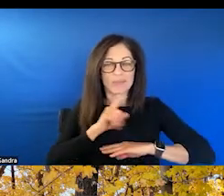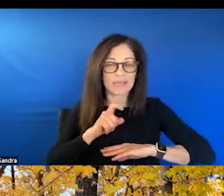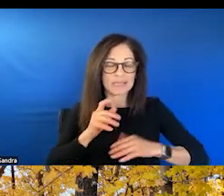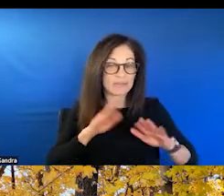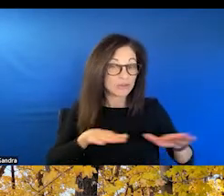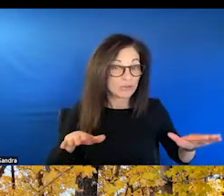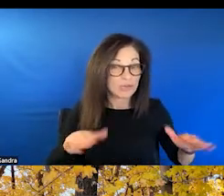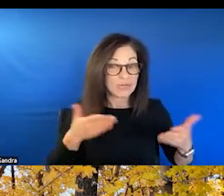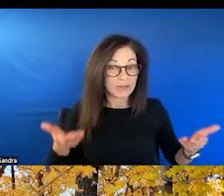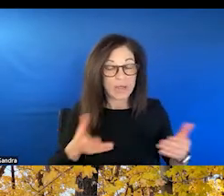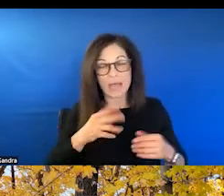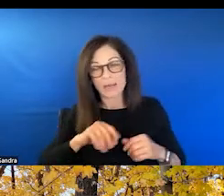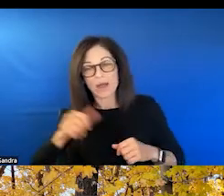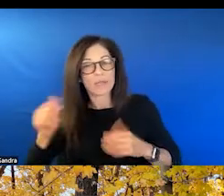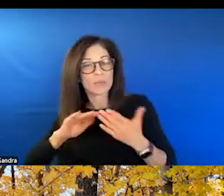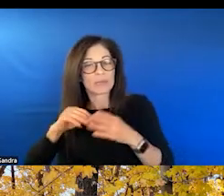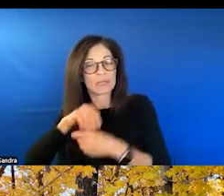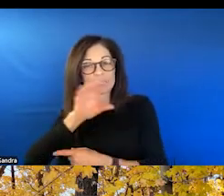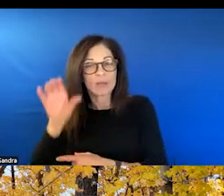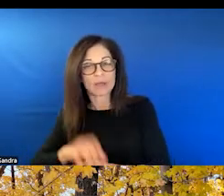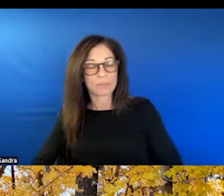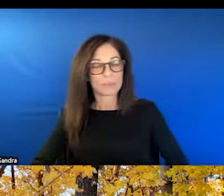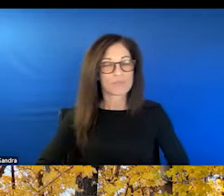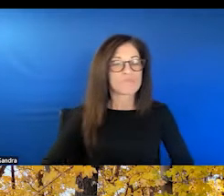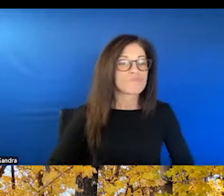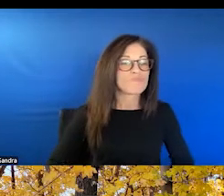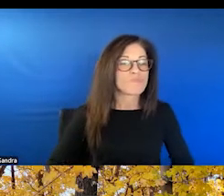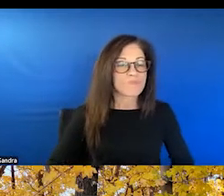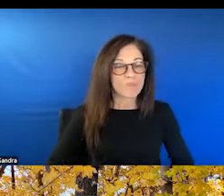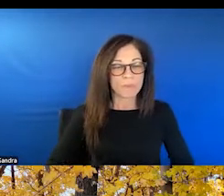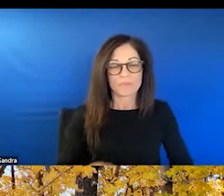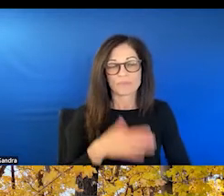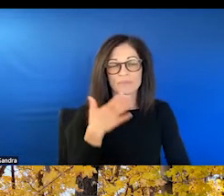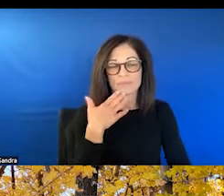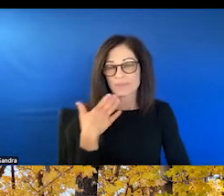Chicago. Thank you, Dr. Walkup. Next slide.